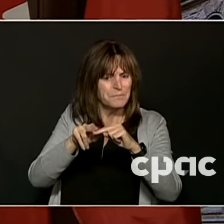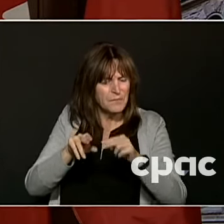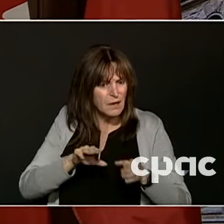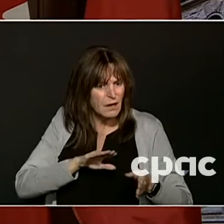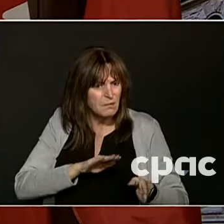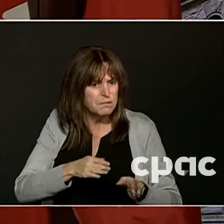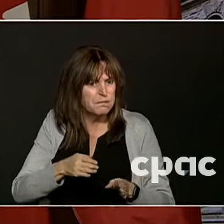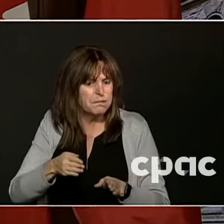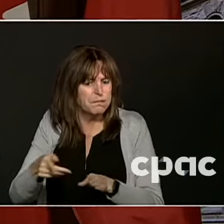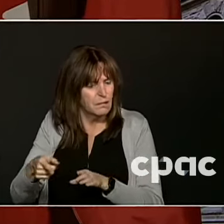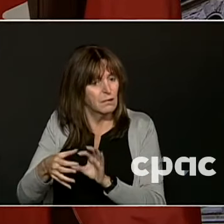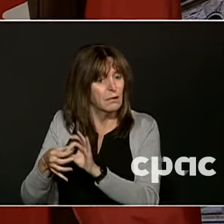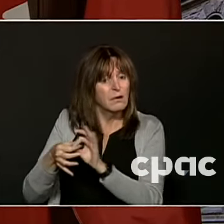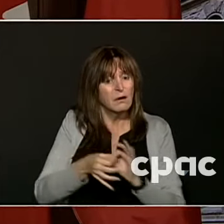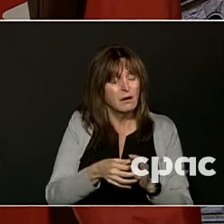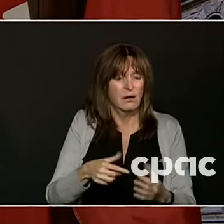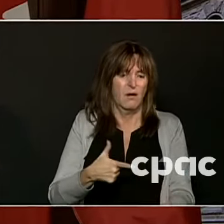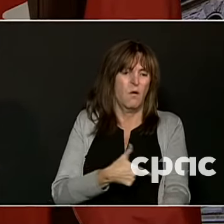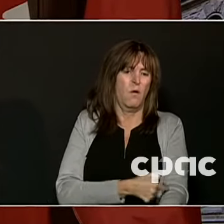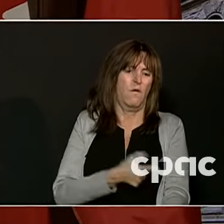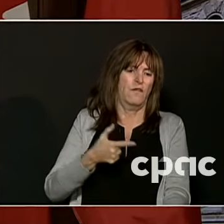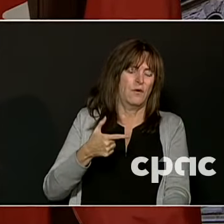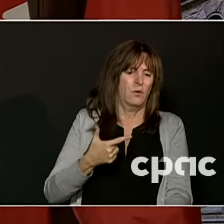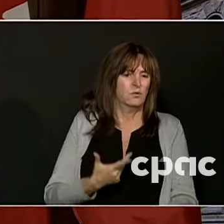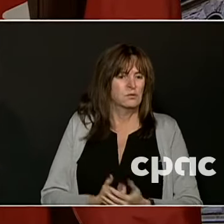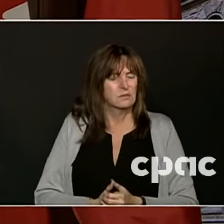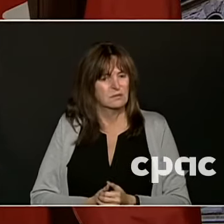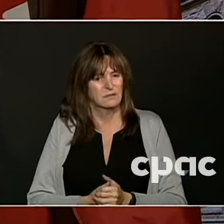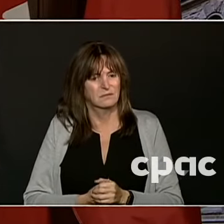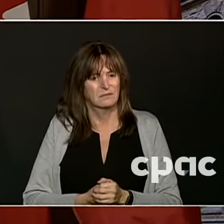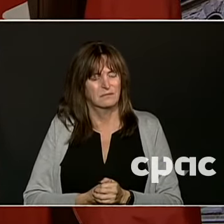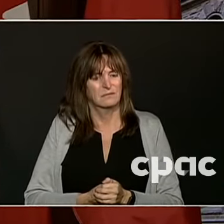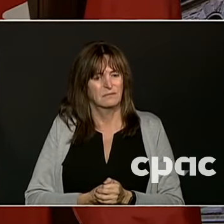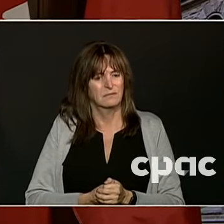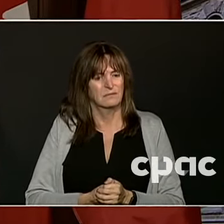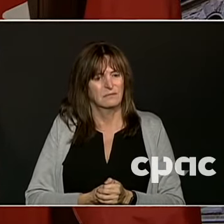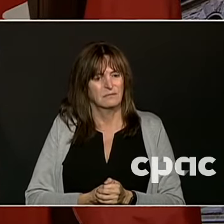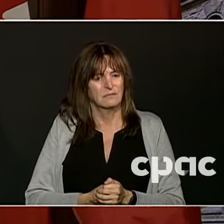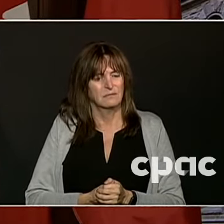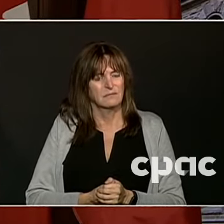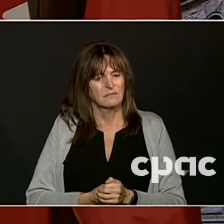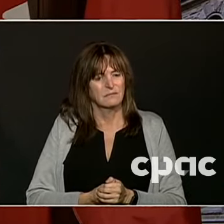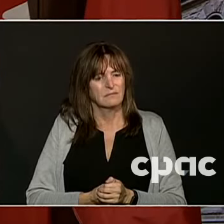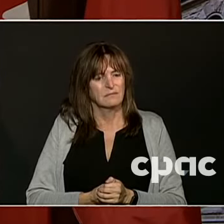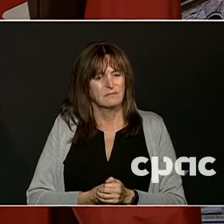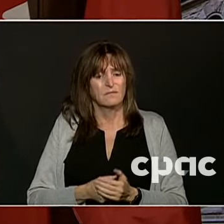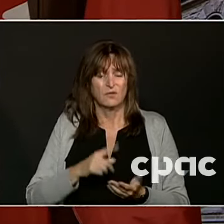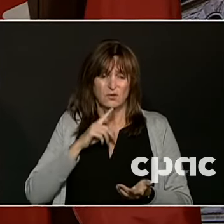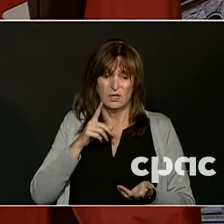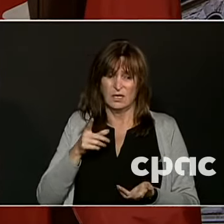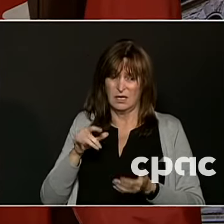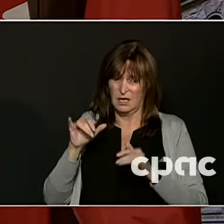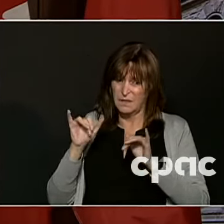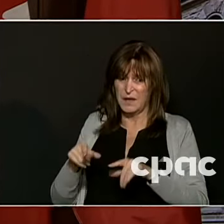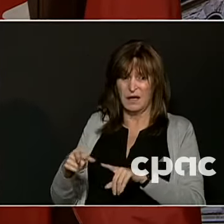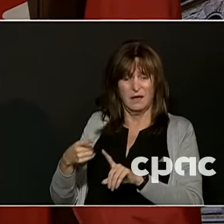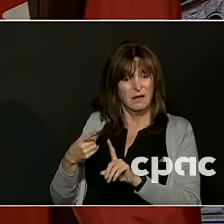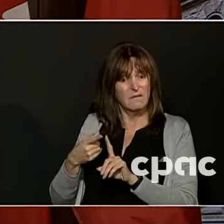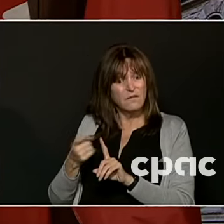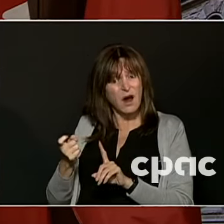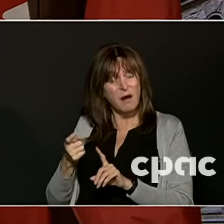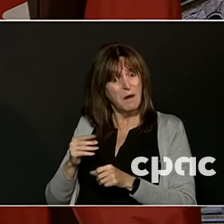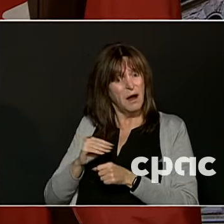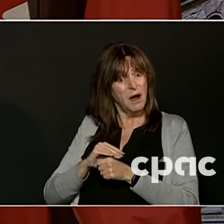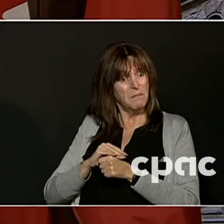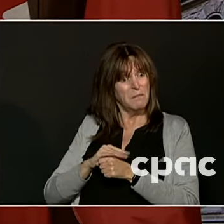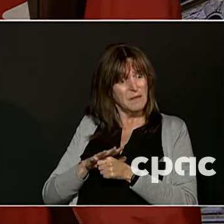not expect this to necessarily improve immediately with the conclusion of the pandemic. Although the majority of community and